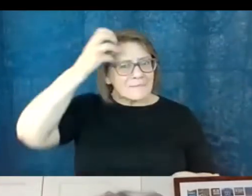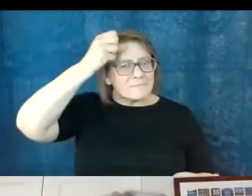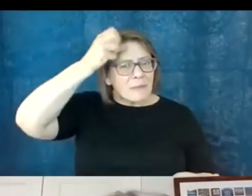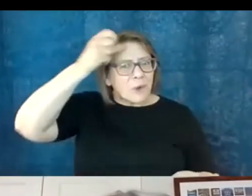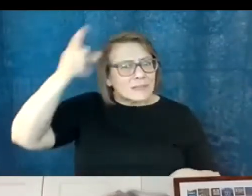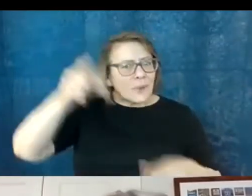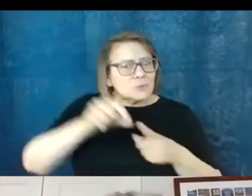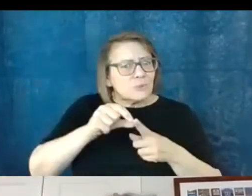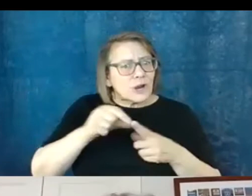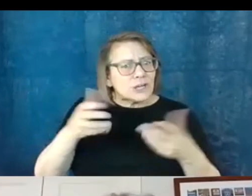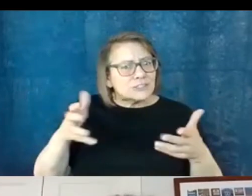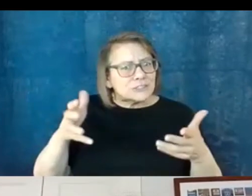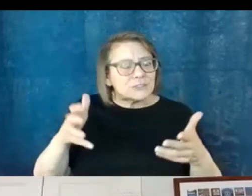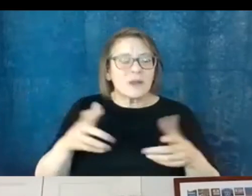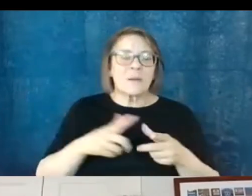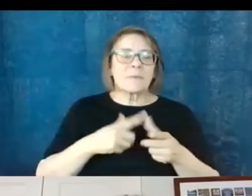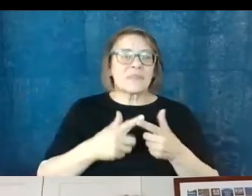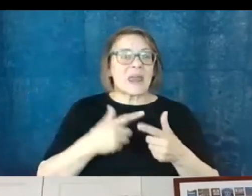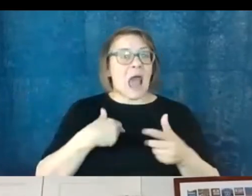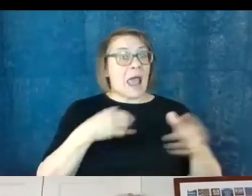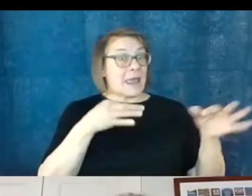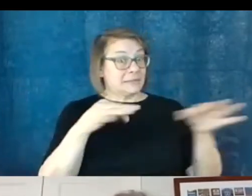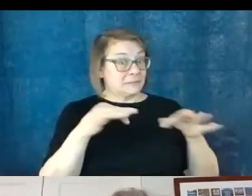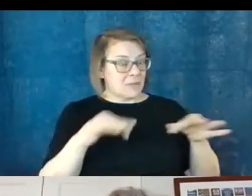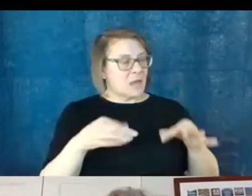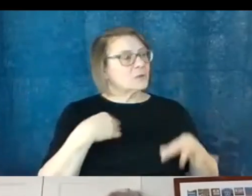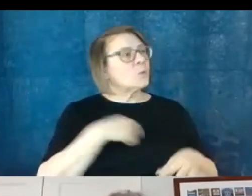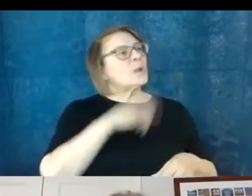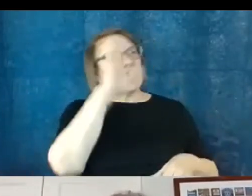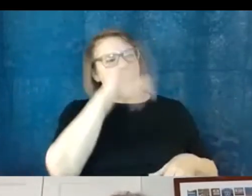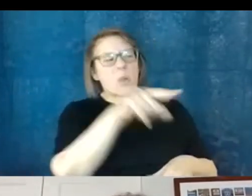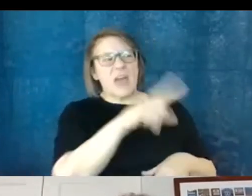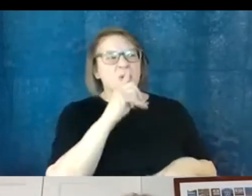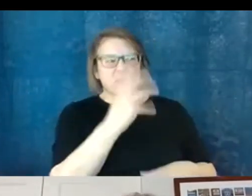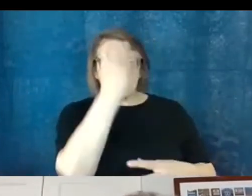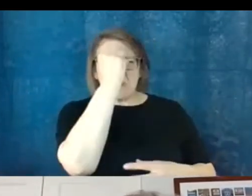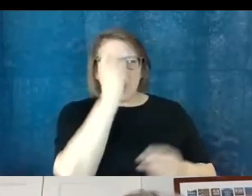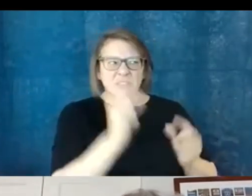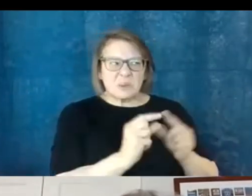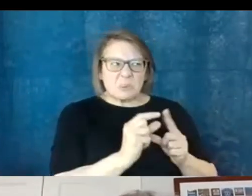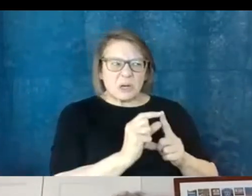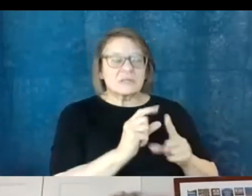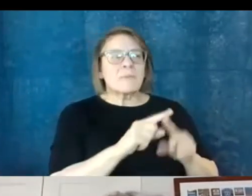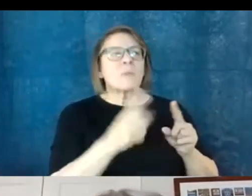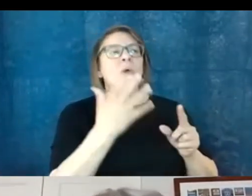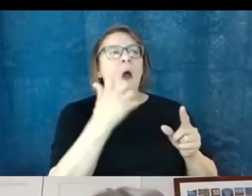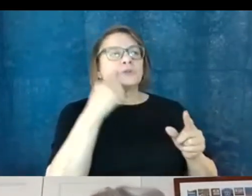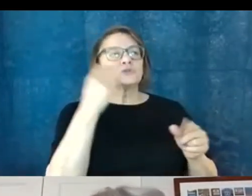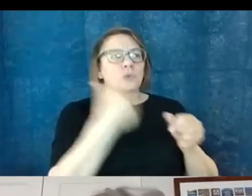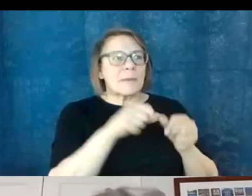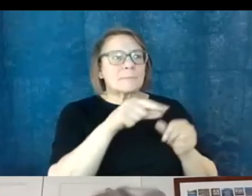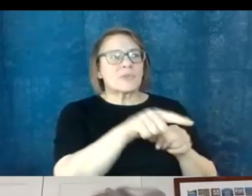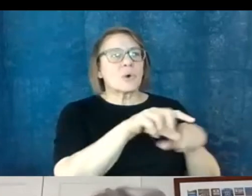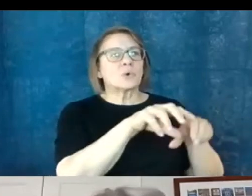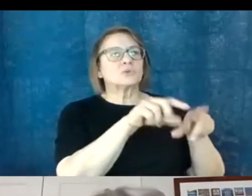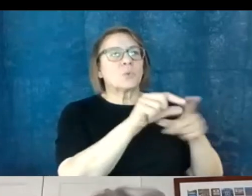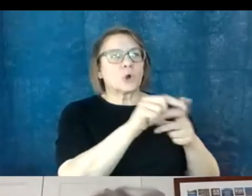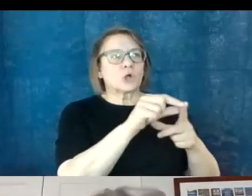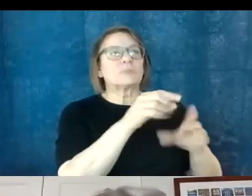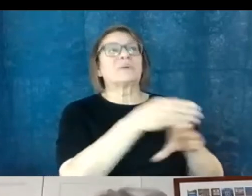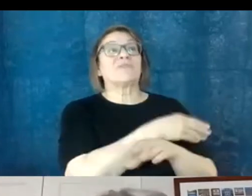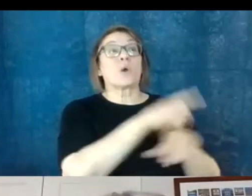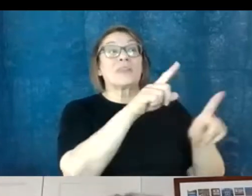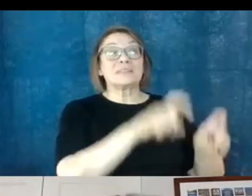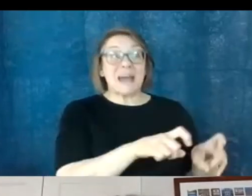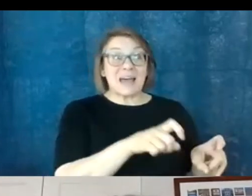words? And then I explain to them, well, we do know that you've memorized those words, and we want you to know those words before that test, because the purpose of